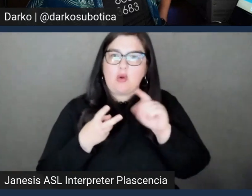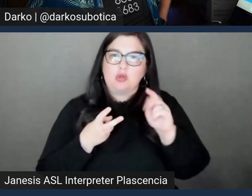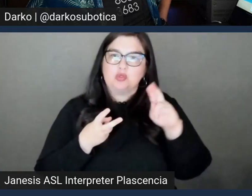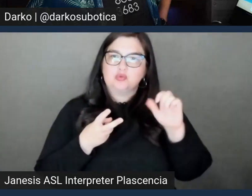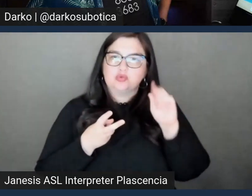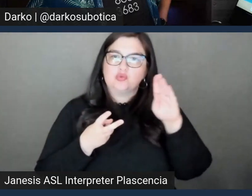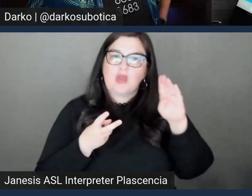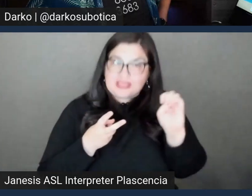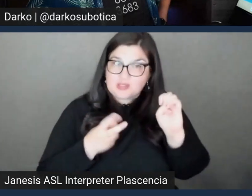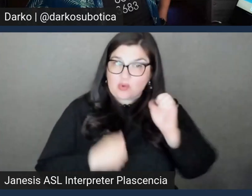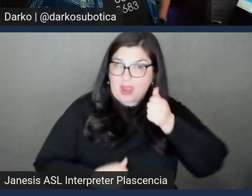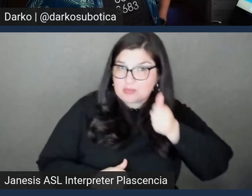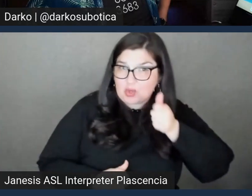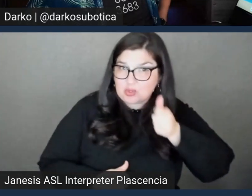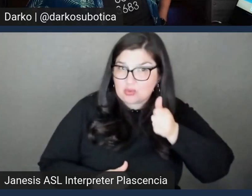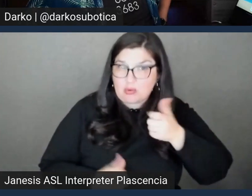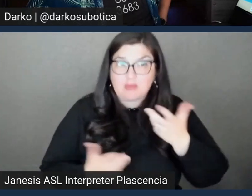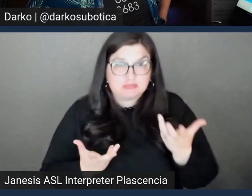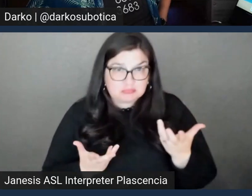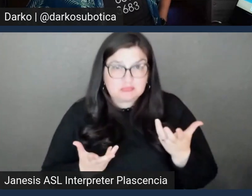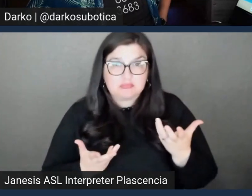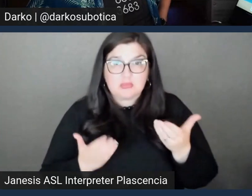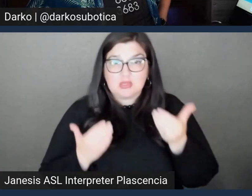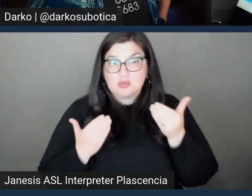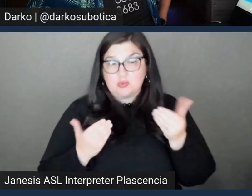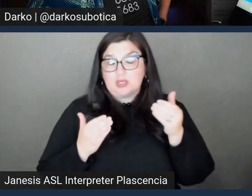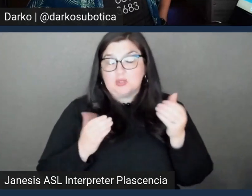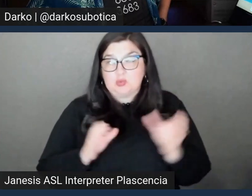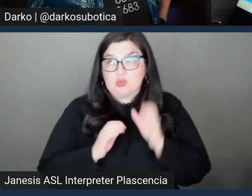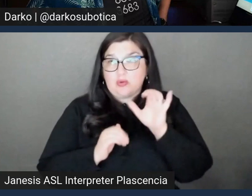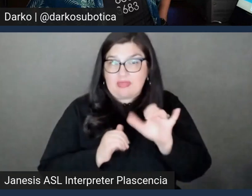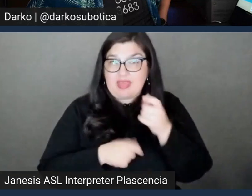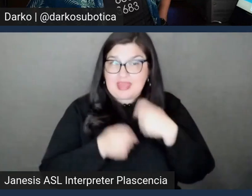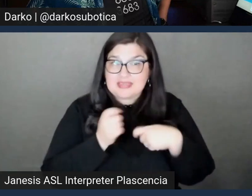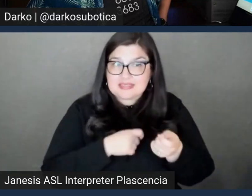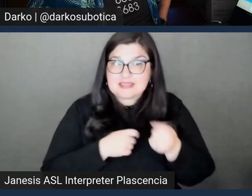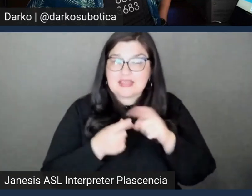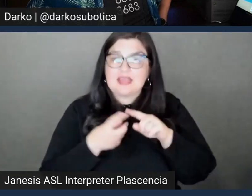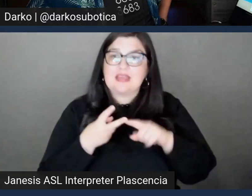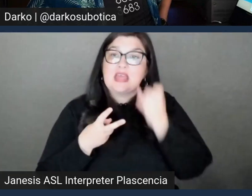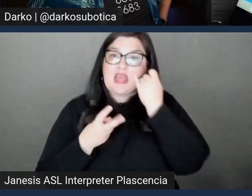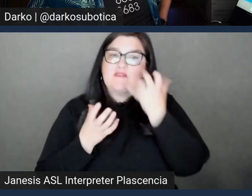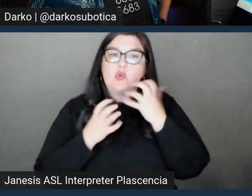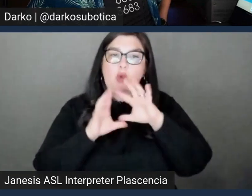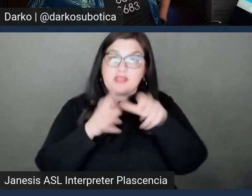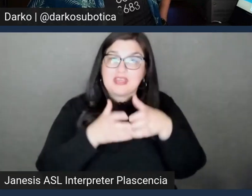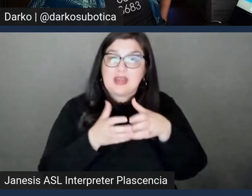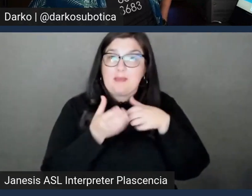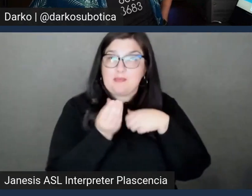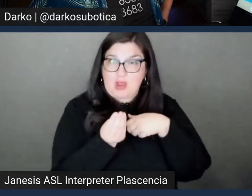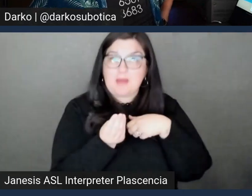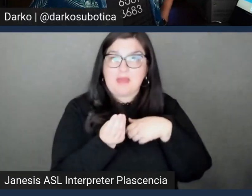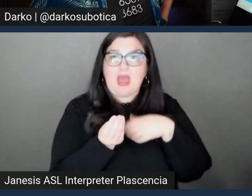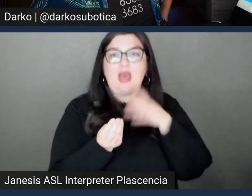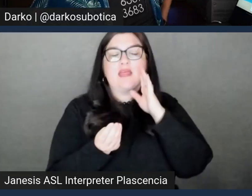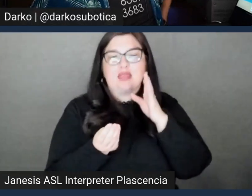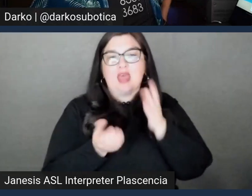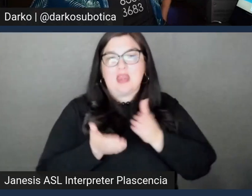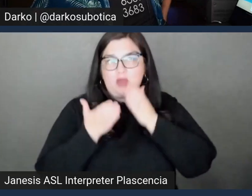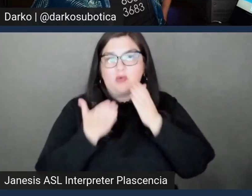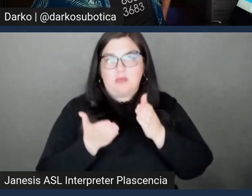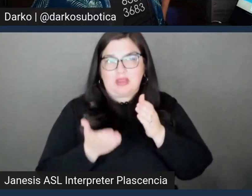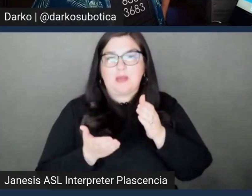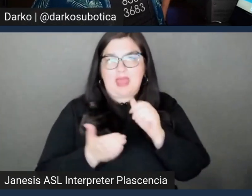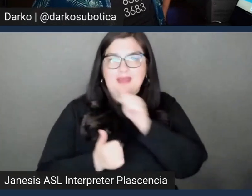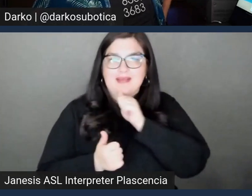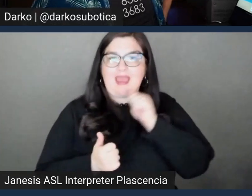your own, and just use that instead. But if you're looking for the entire package, then you would use something like Amazon Transcribe Call Analytics.